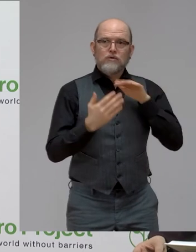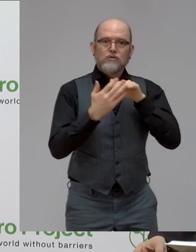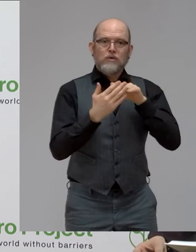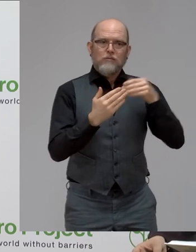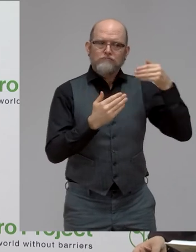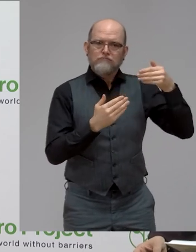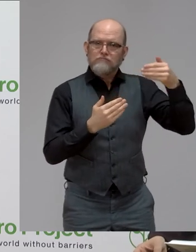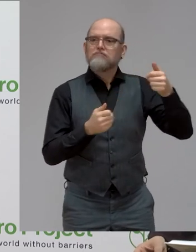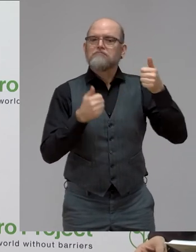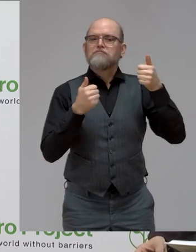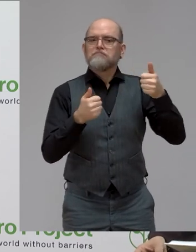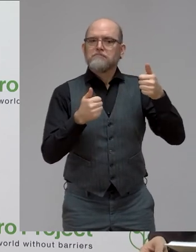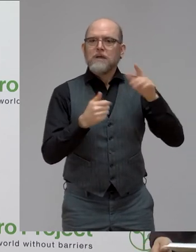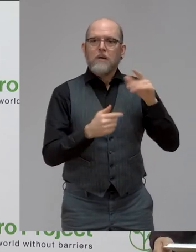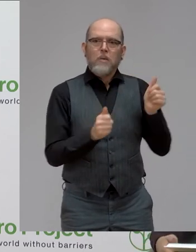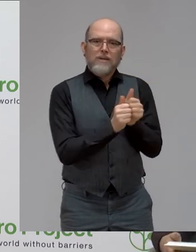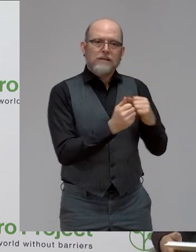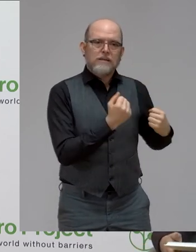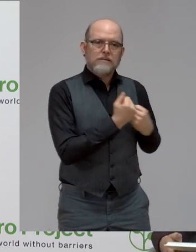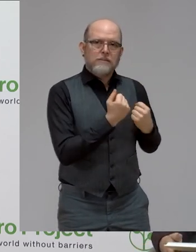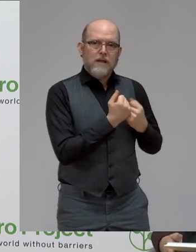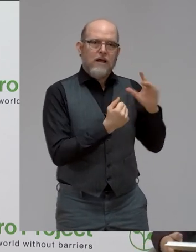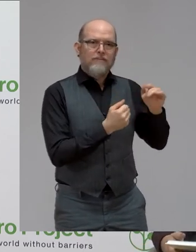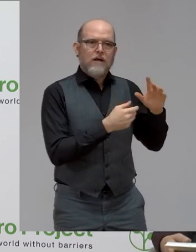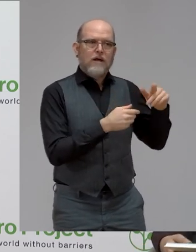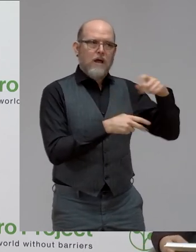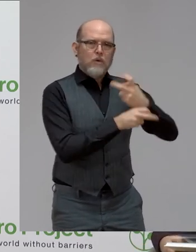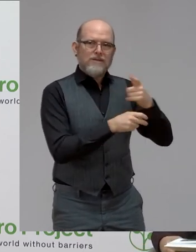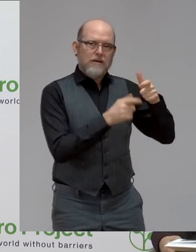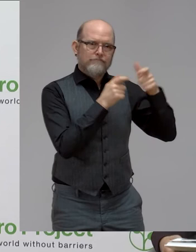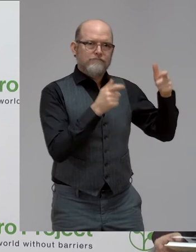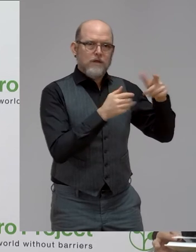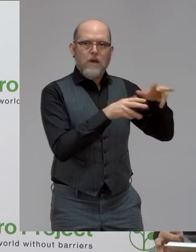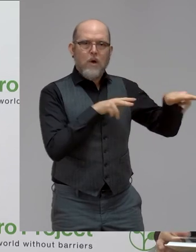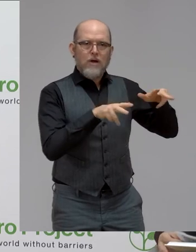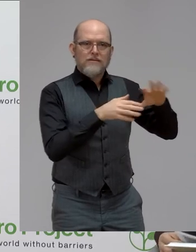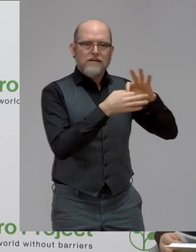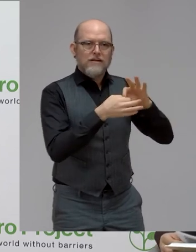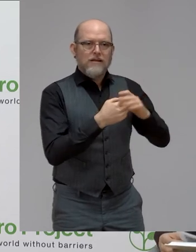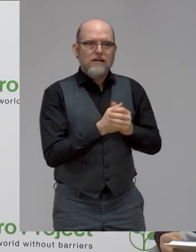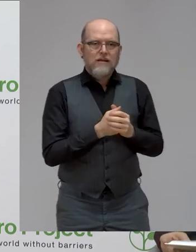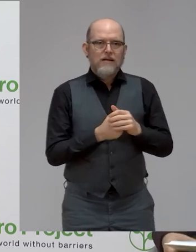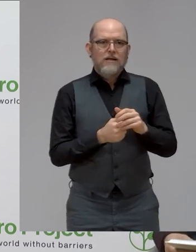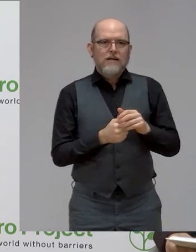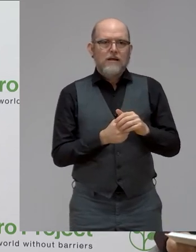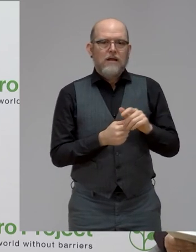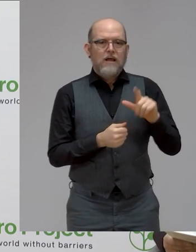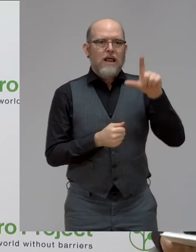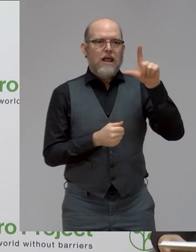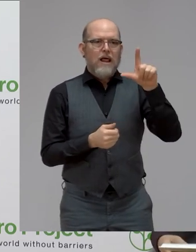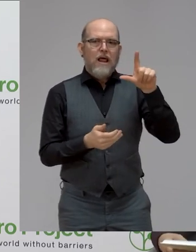a support organization in Austria which is called Literaturservice für Blinde und